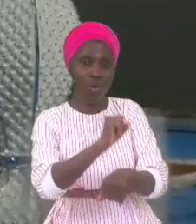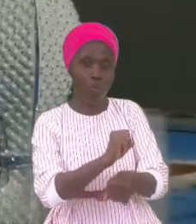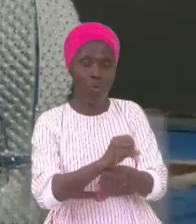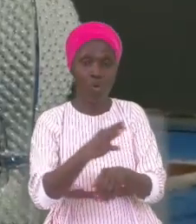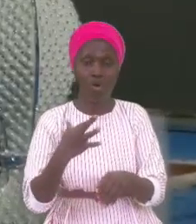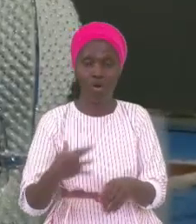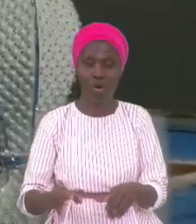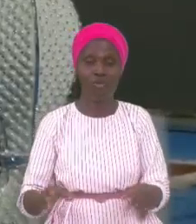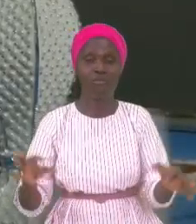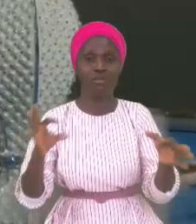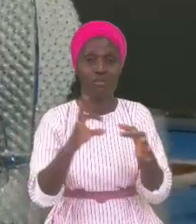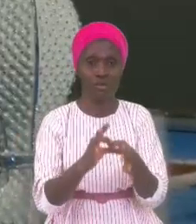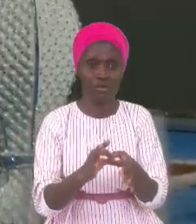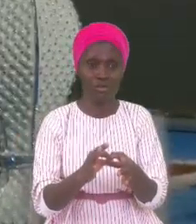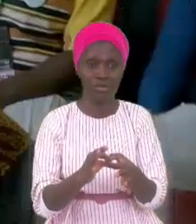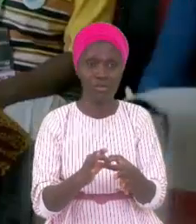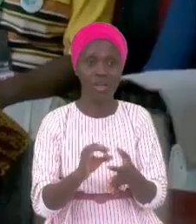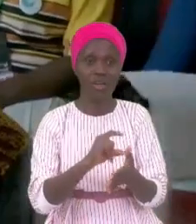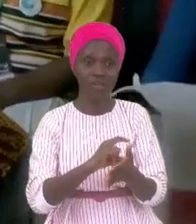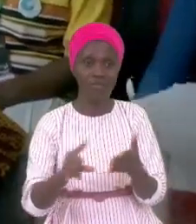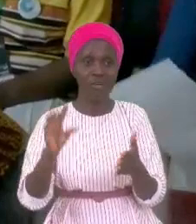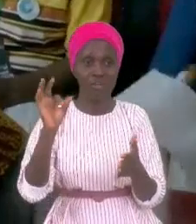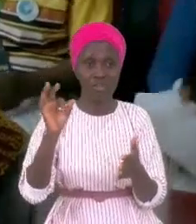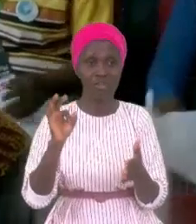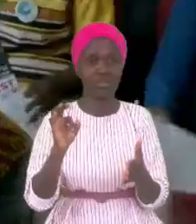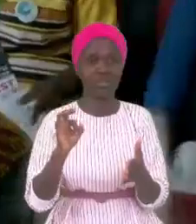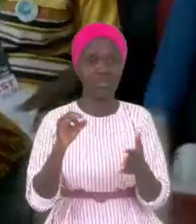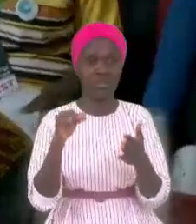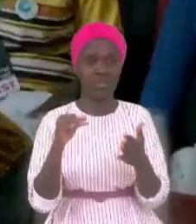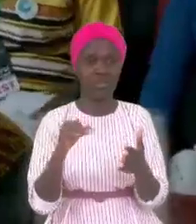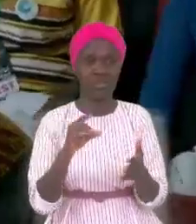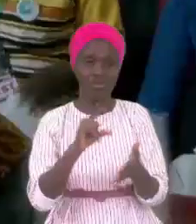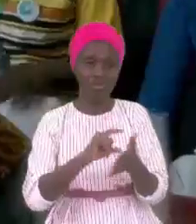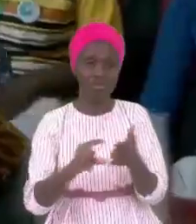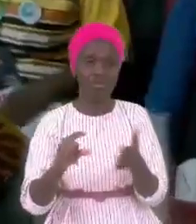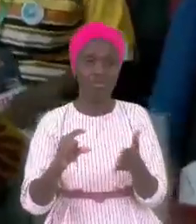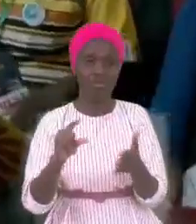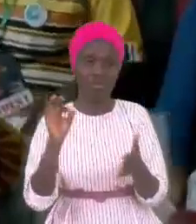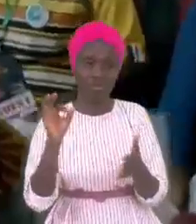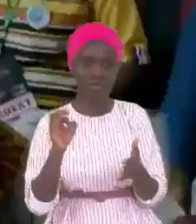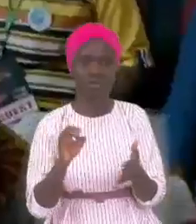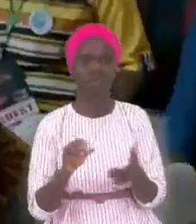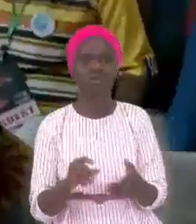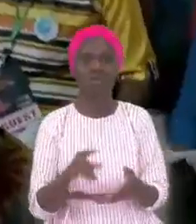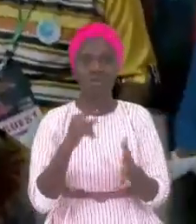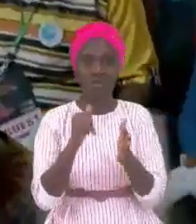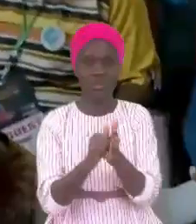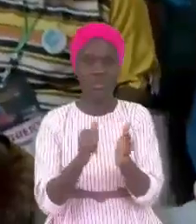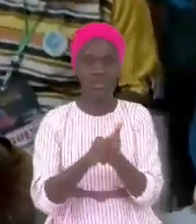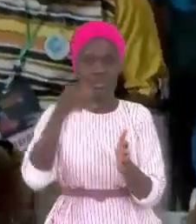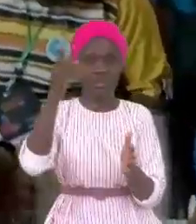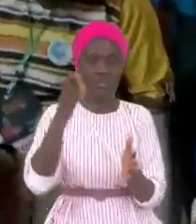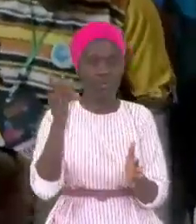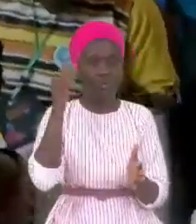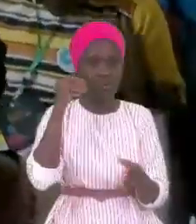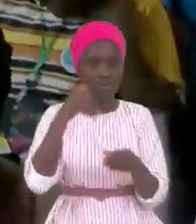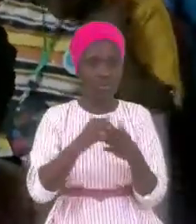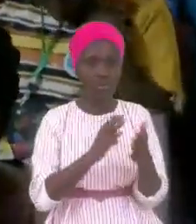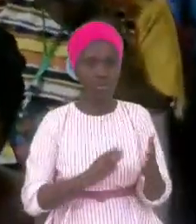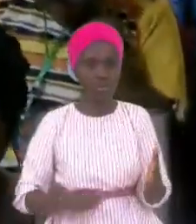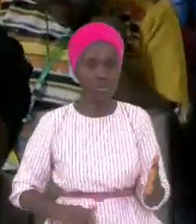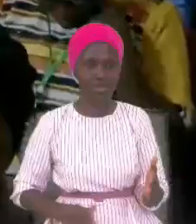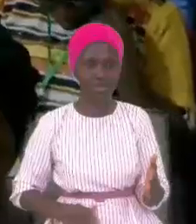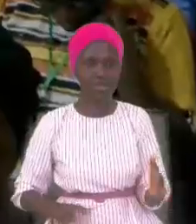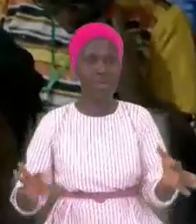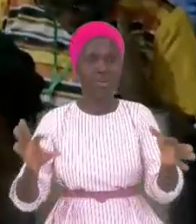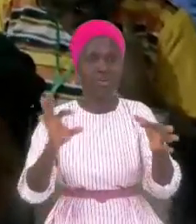verse 19, that says, to we, that is to say, that God was in Christ reconciling the world to himself,